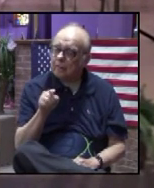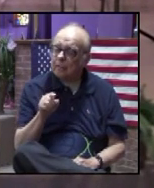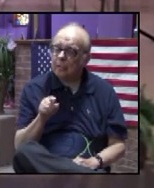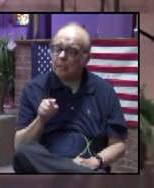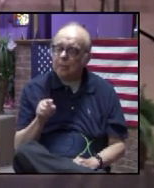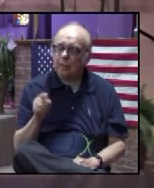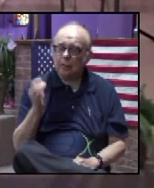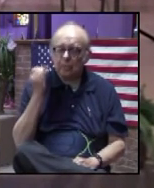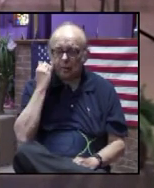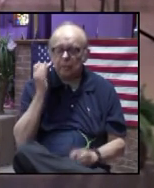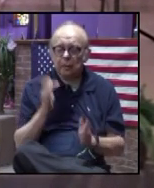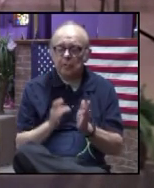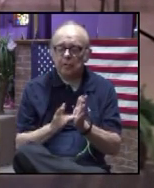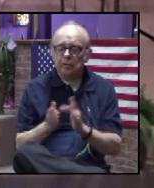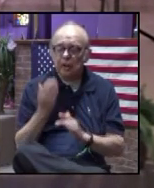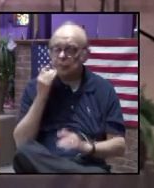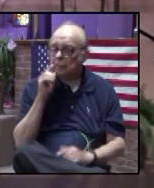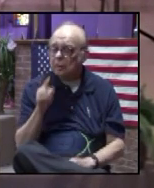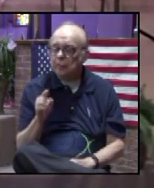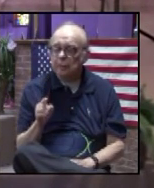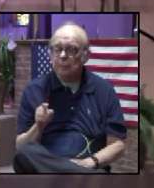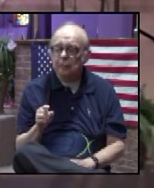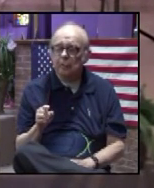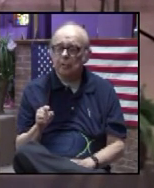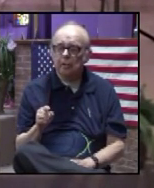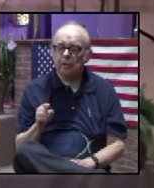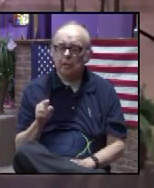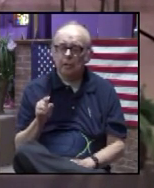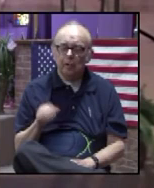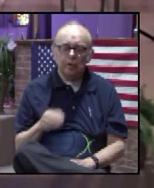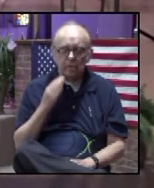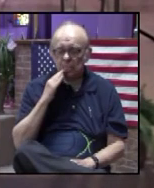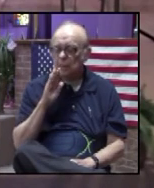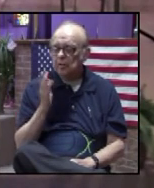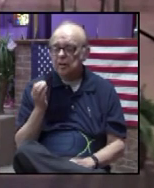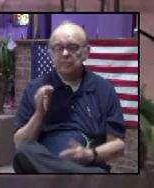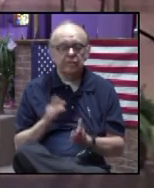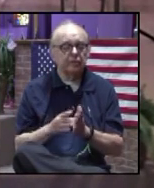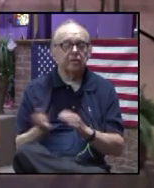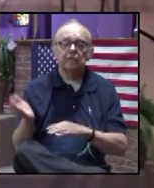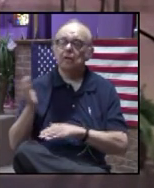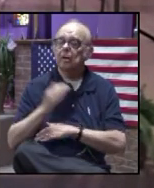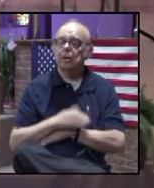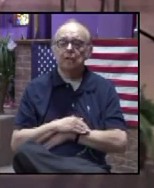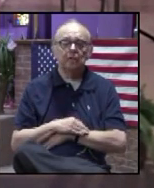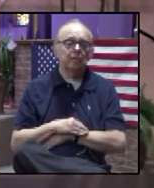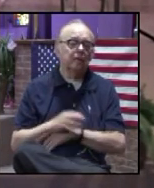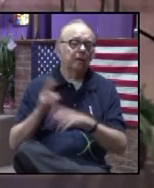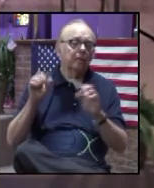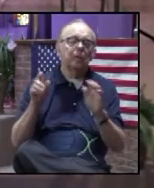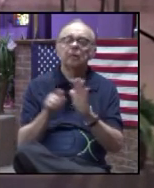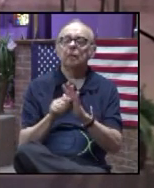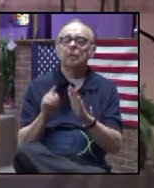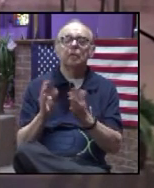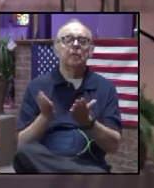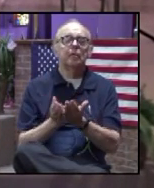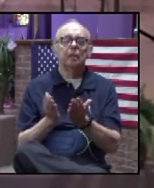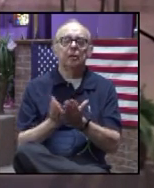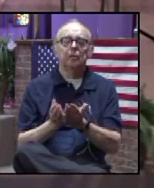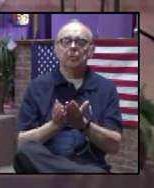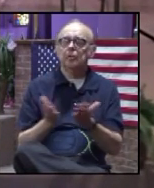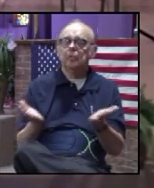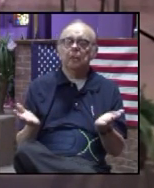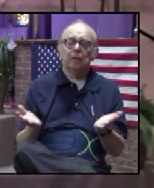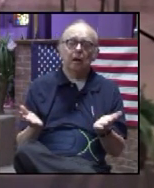If Jesus doesn't know you, you can know him all day. You could quote every scripture in the book, backwards